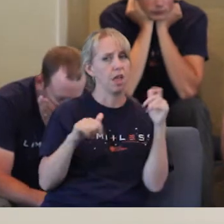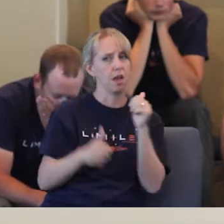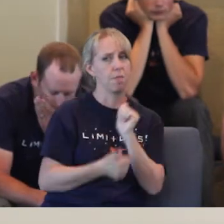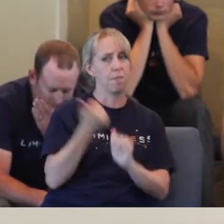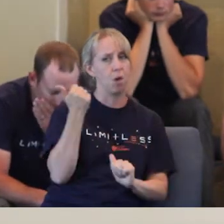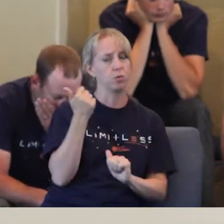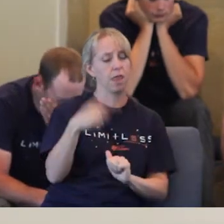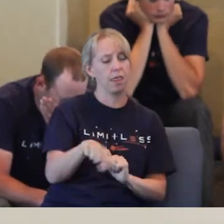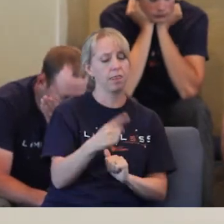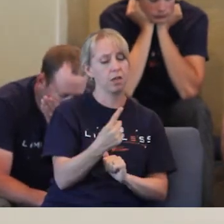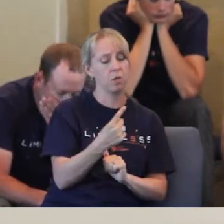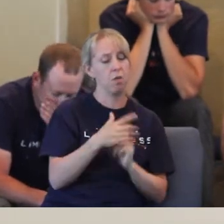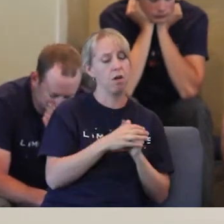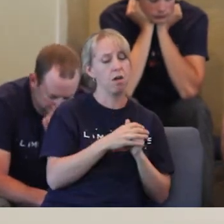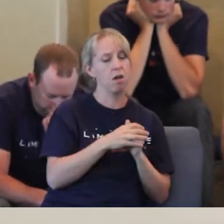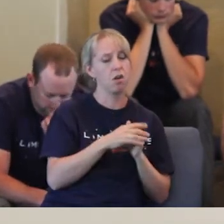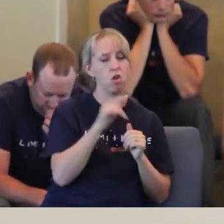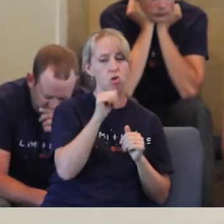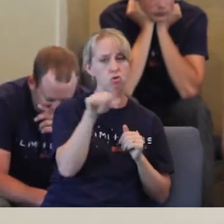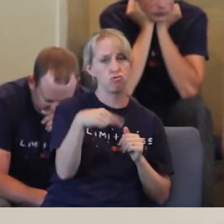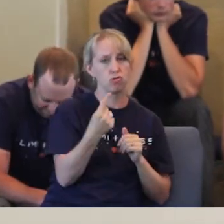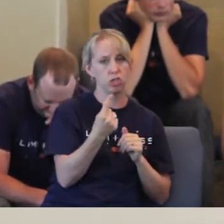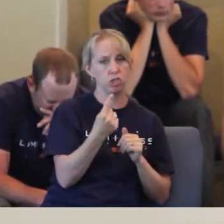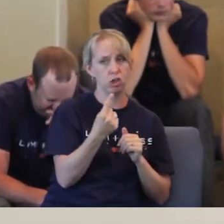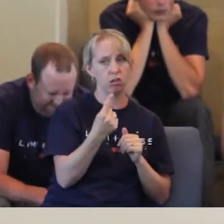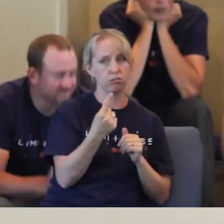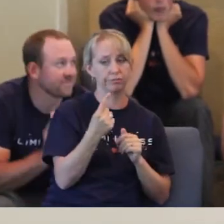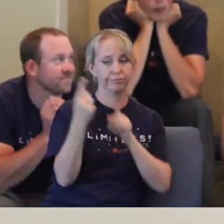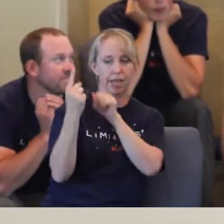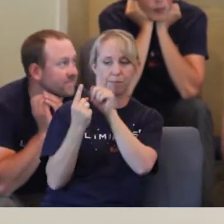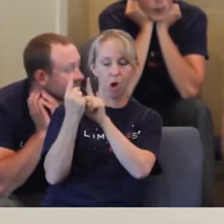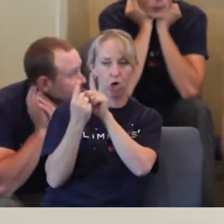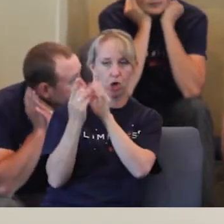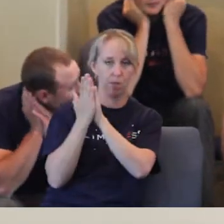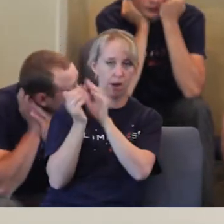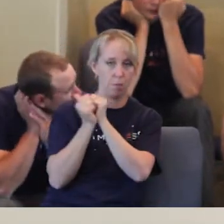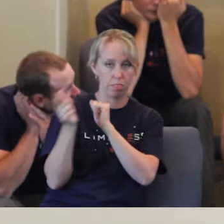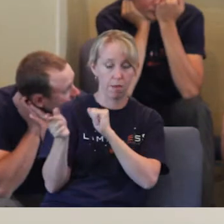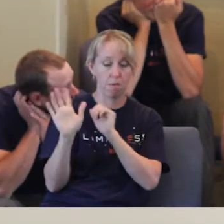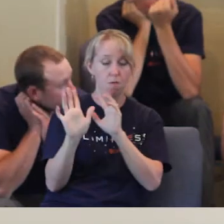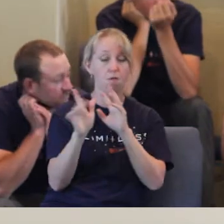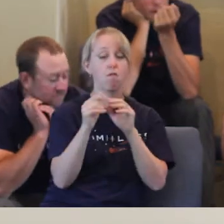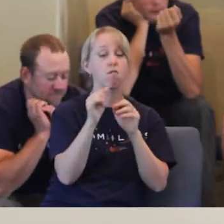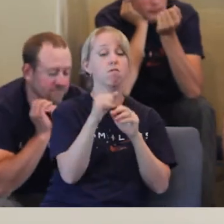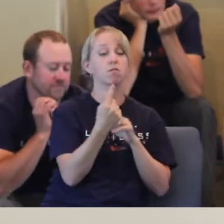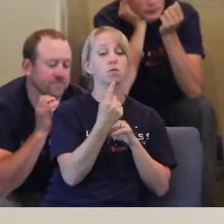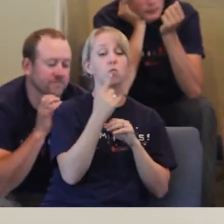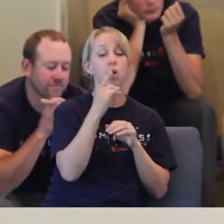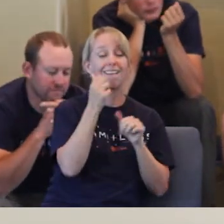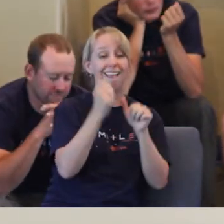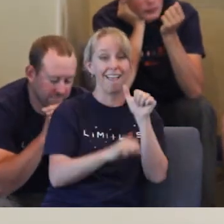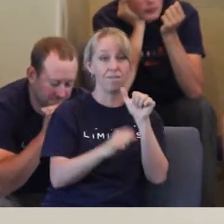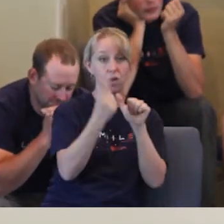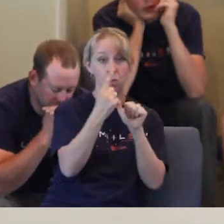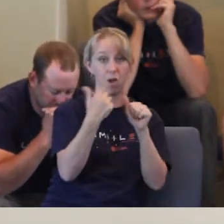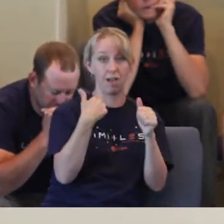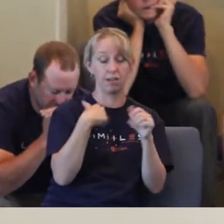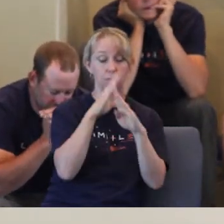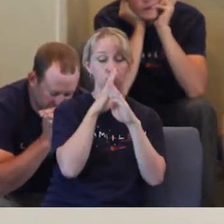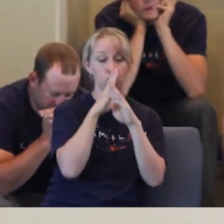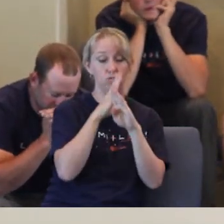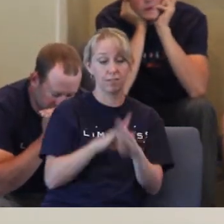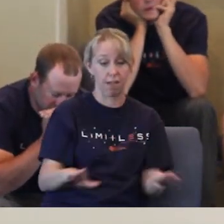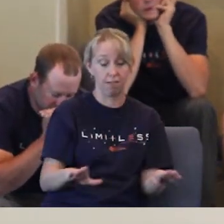different than most concerts of prayer. This one, you don't just like take a partner and just pray with